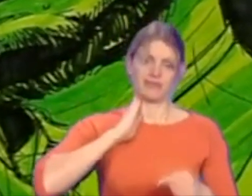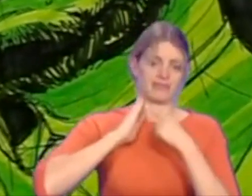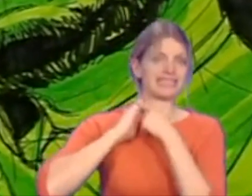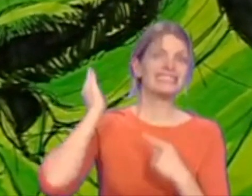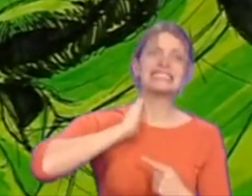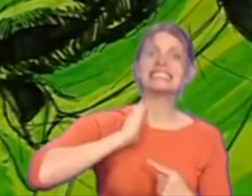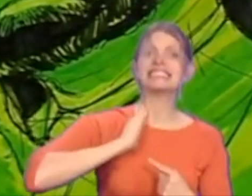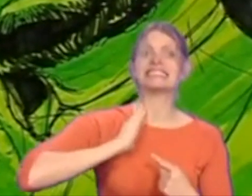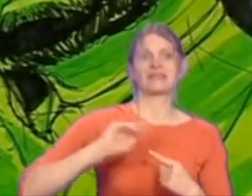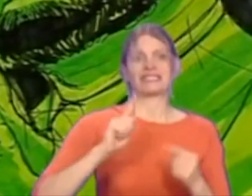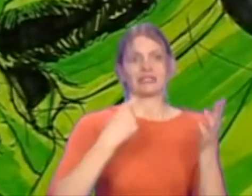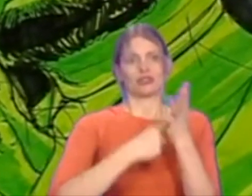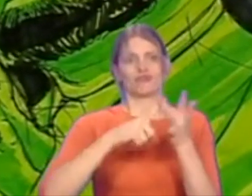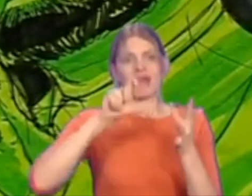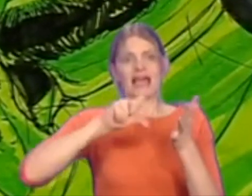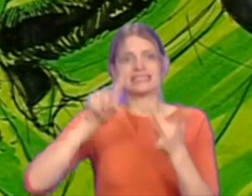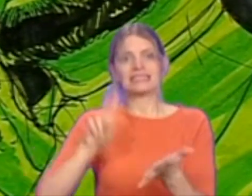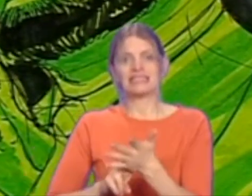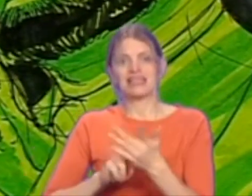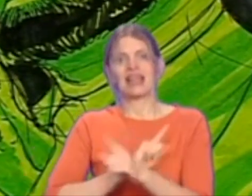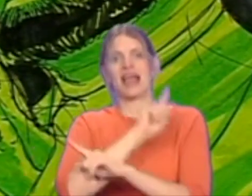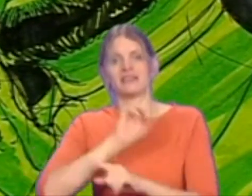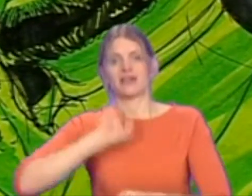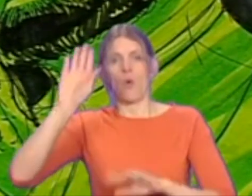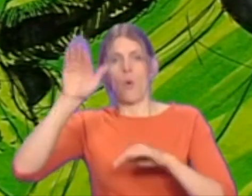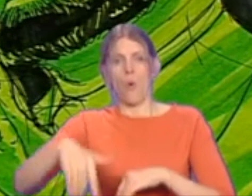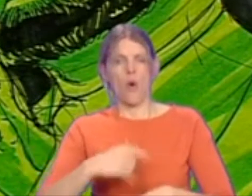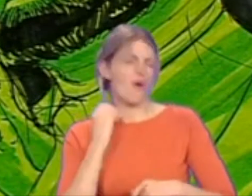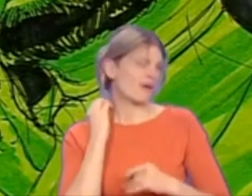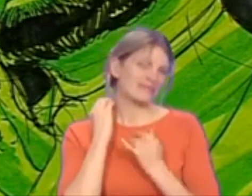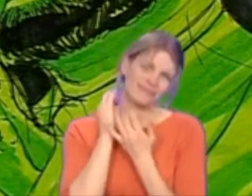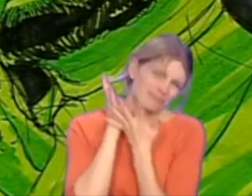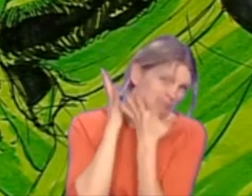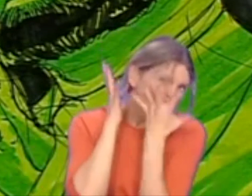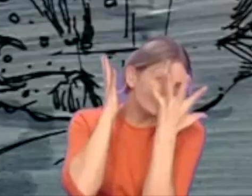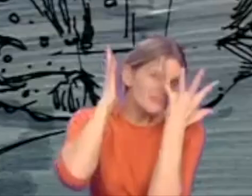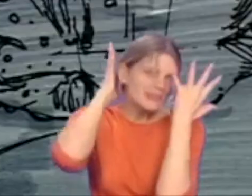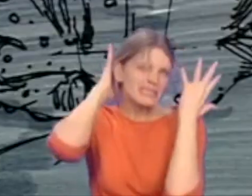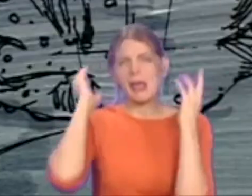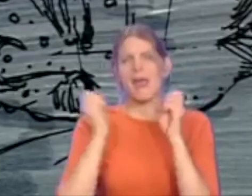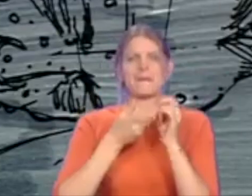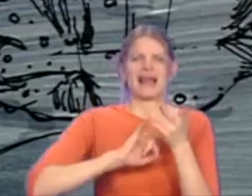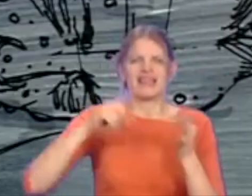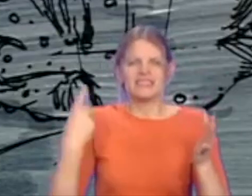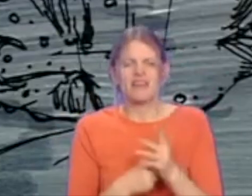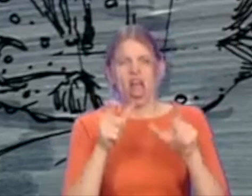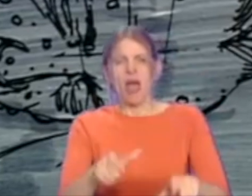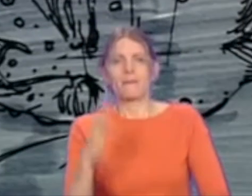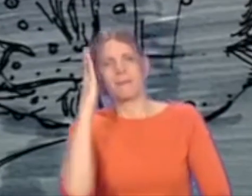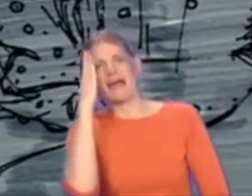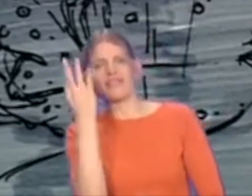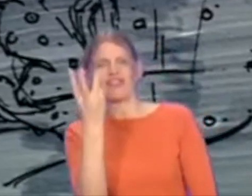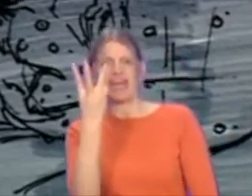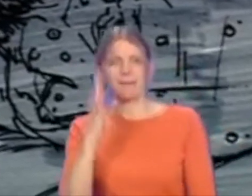his skin. He was bedridden for 3 months, but managed to survive the attempt on his life. Solzhenitsyn believed